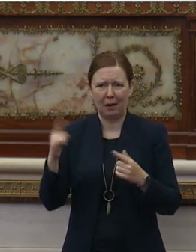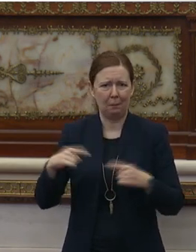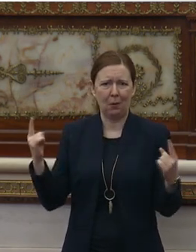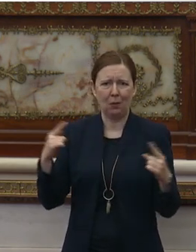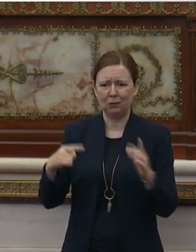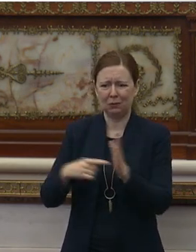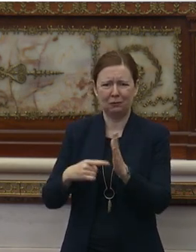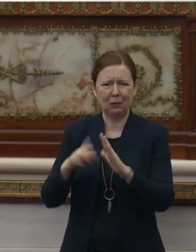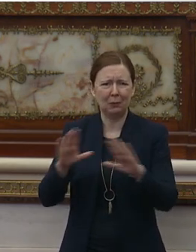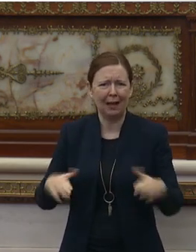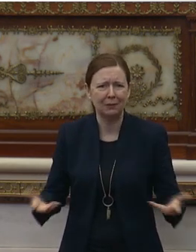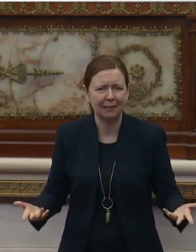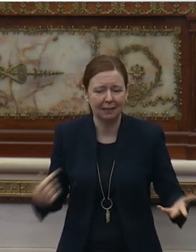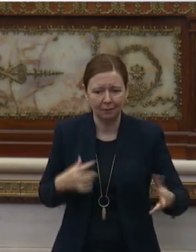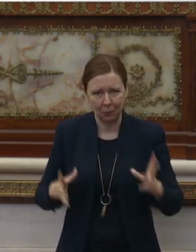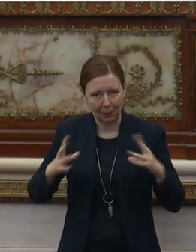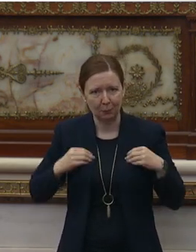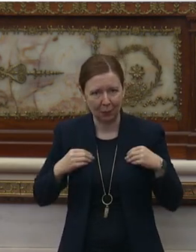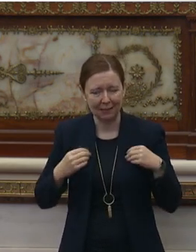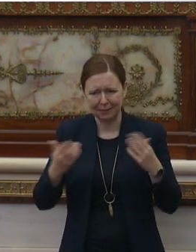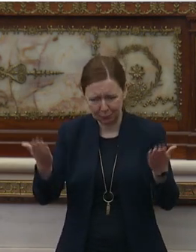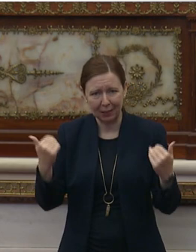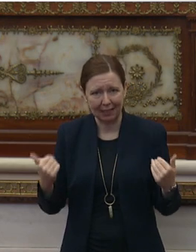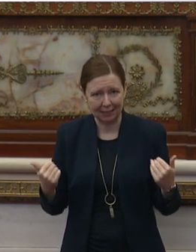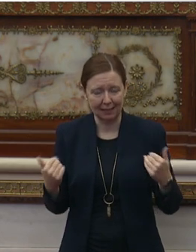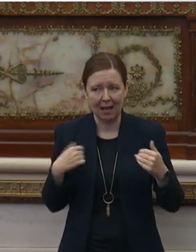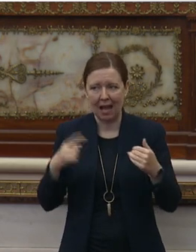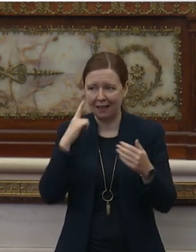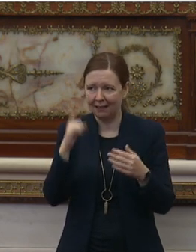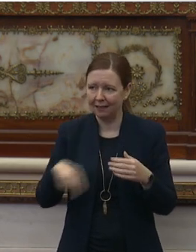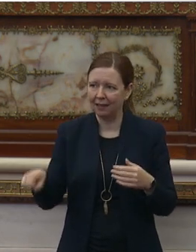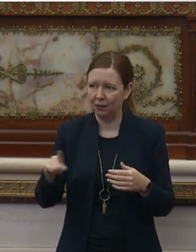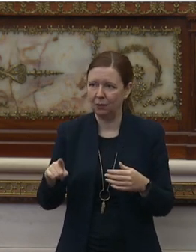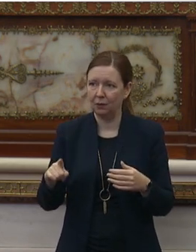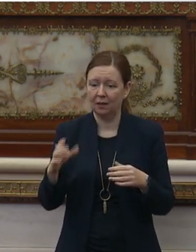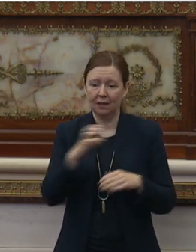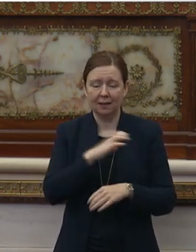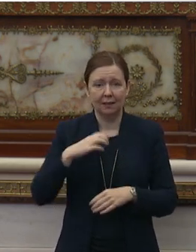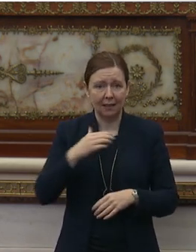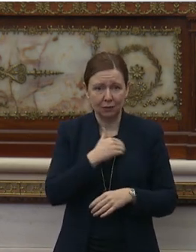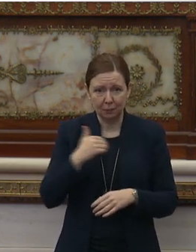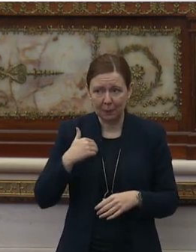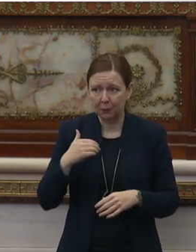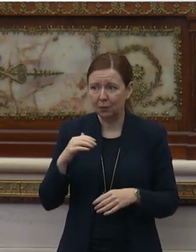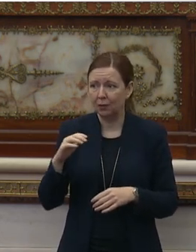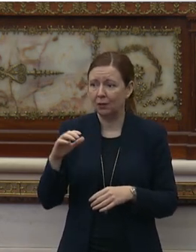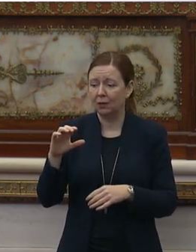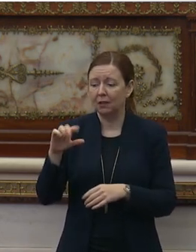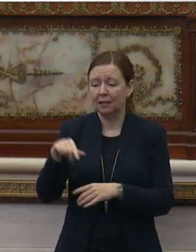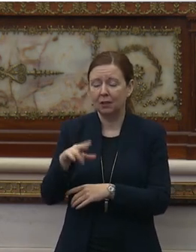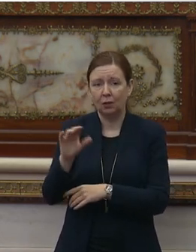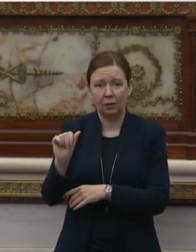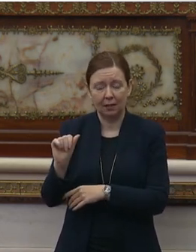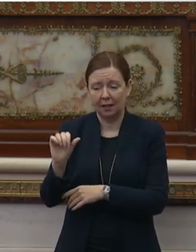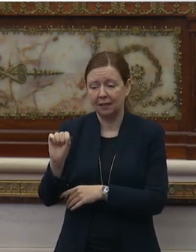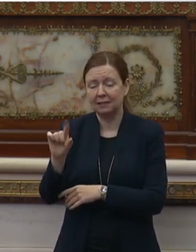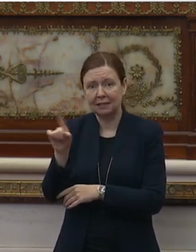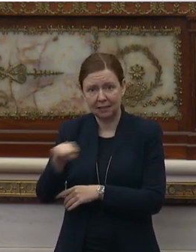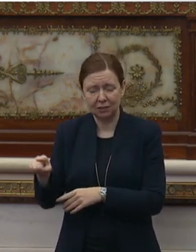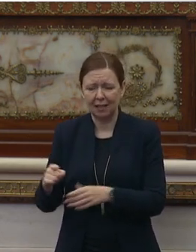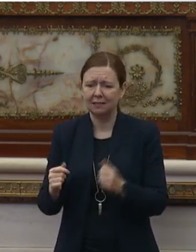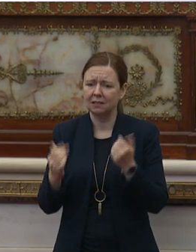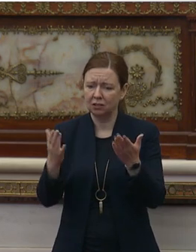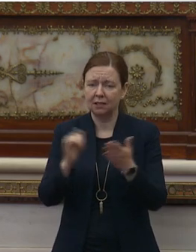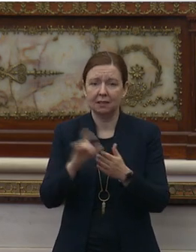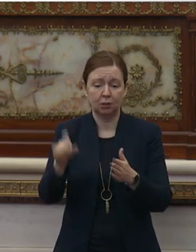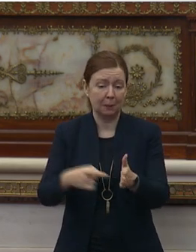affordable housing. We embrace it, bring it. I think you, Council Member Queen Yonja Sanchez had suggested at one point it ought to